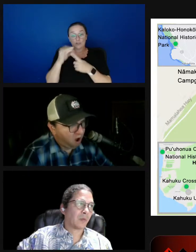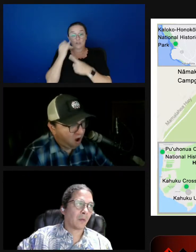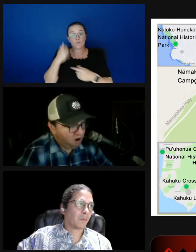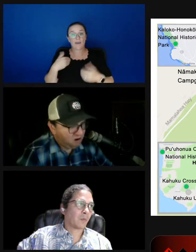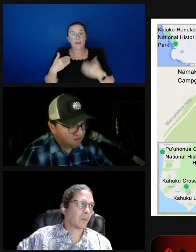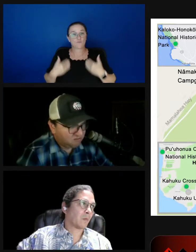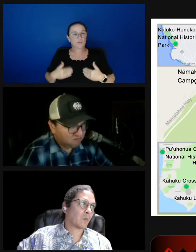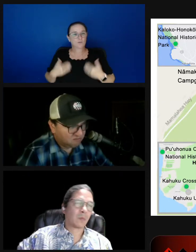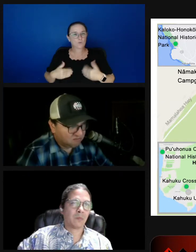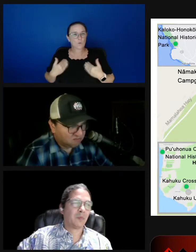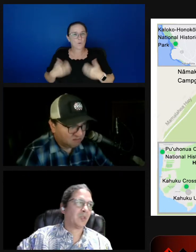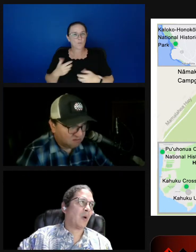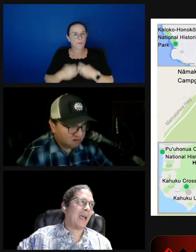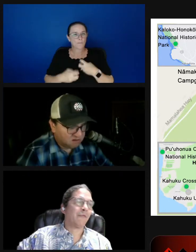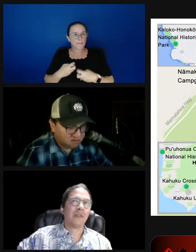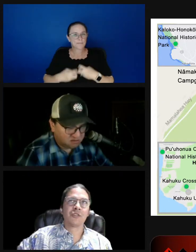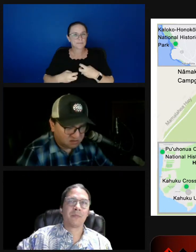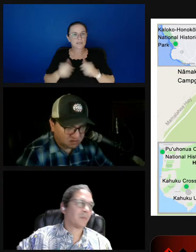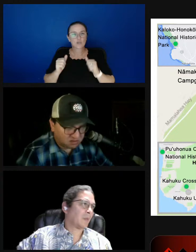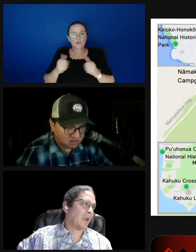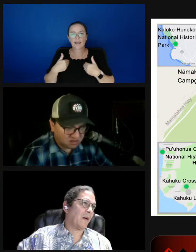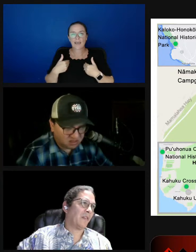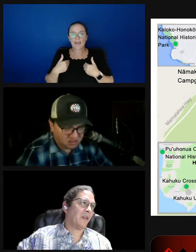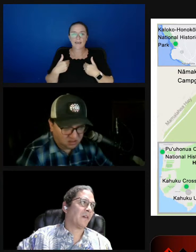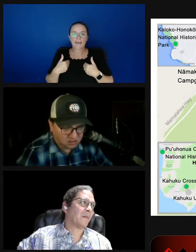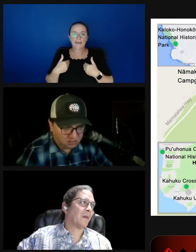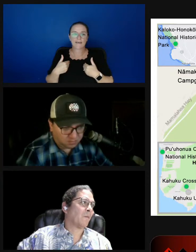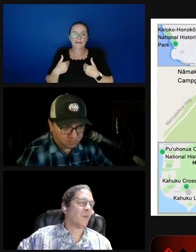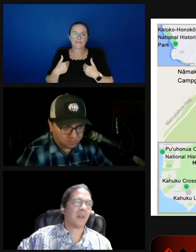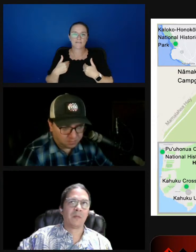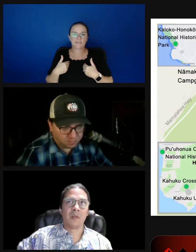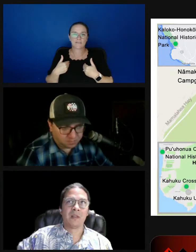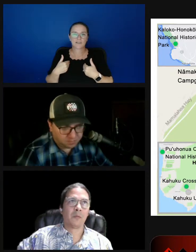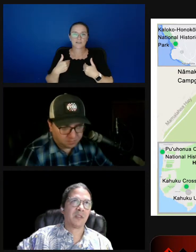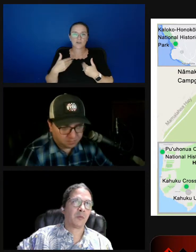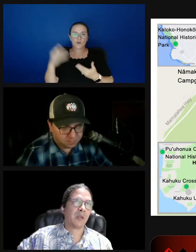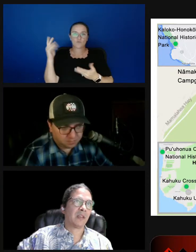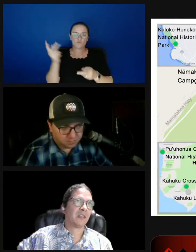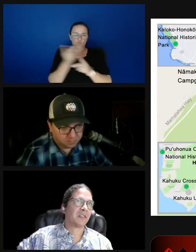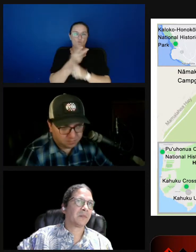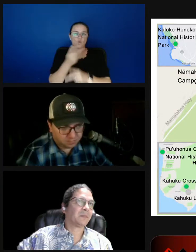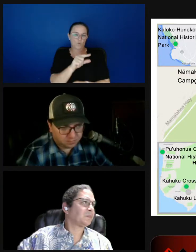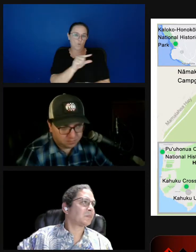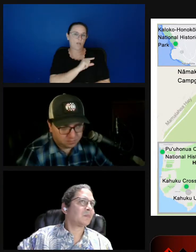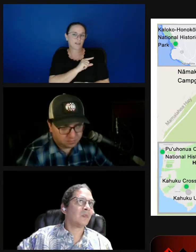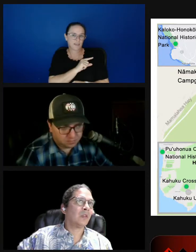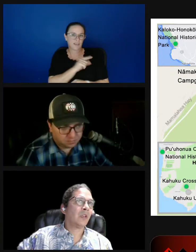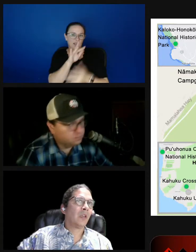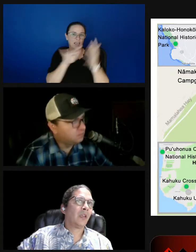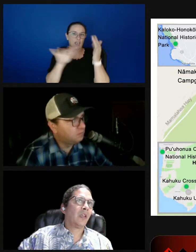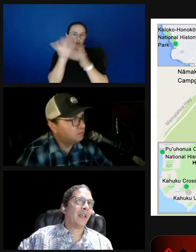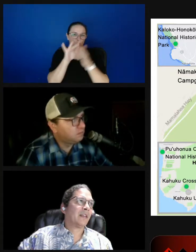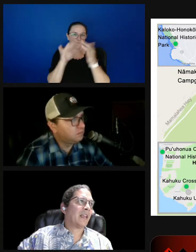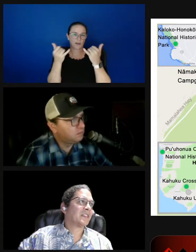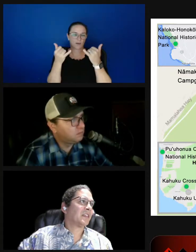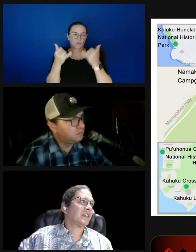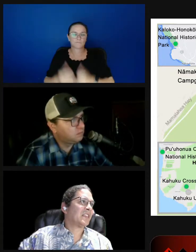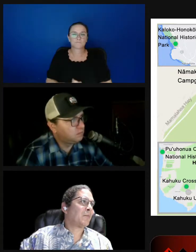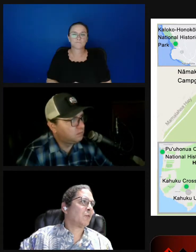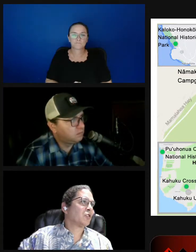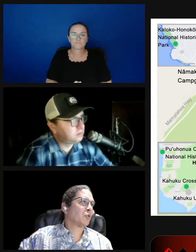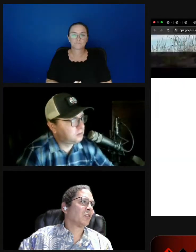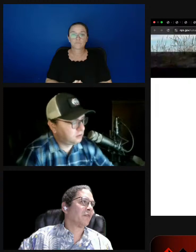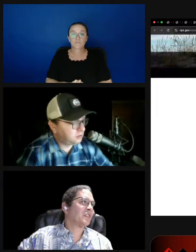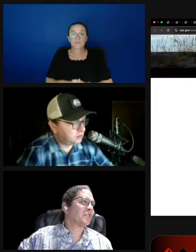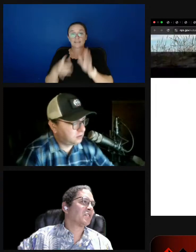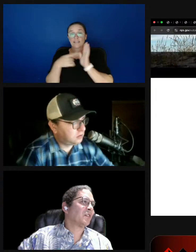some below average air there when the winds are weak like this. And as an